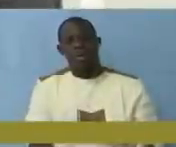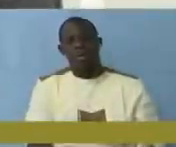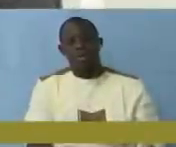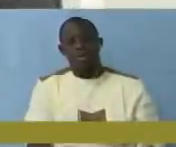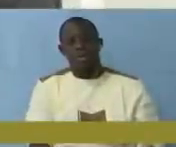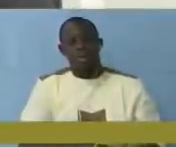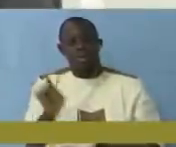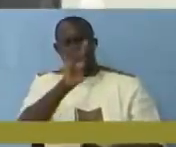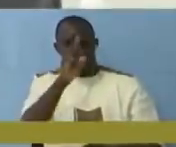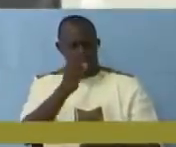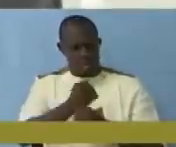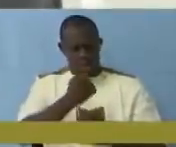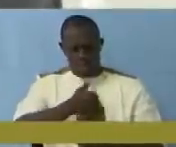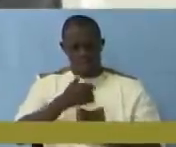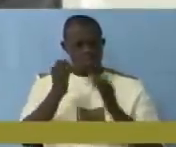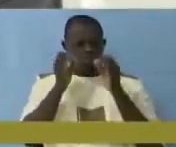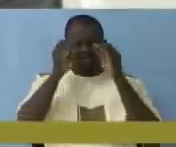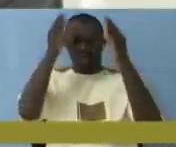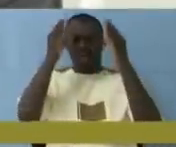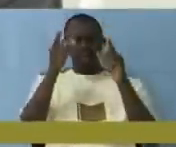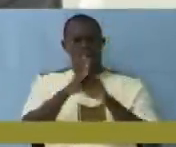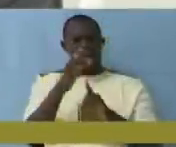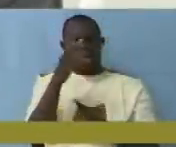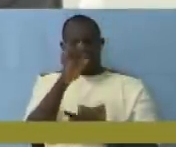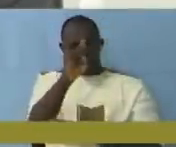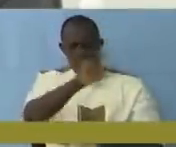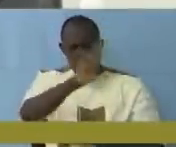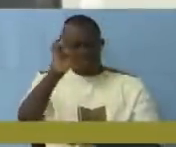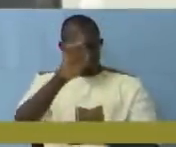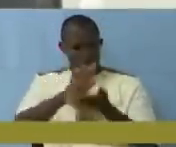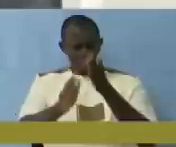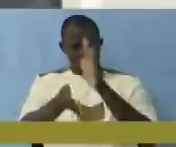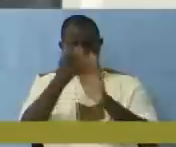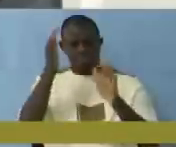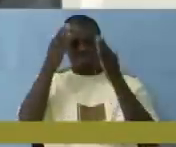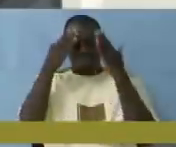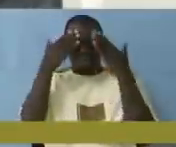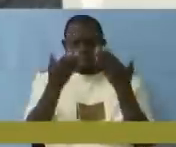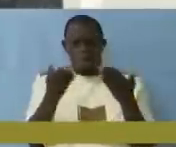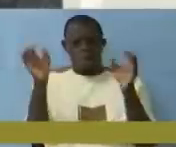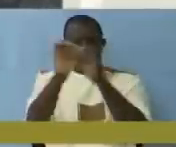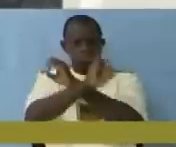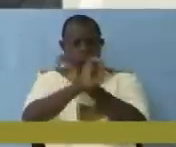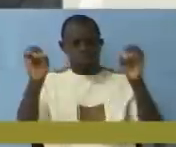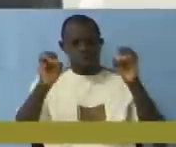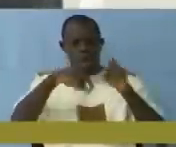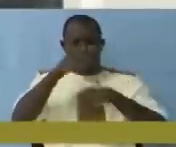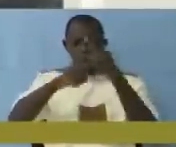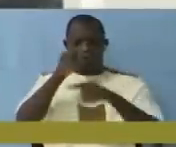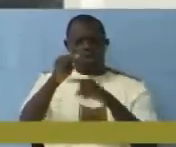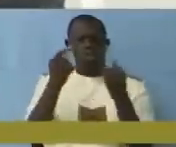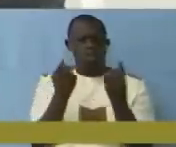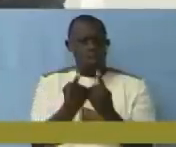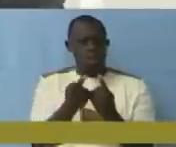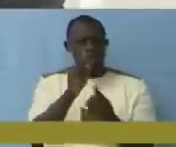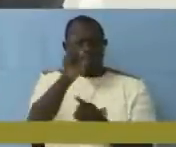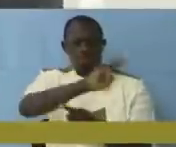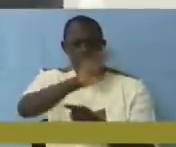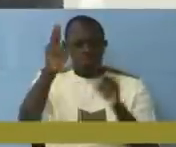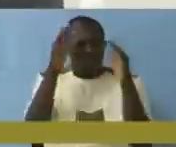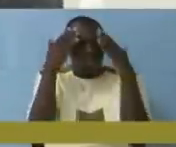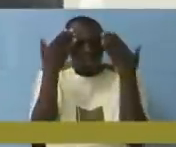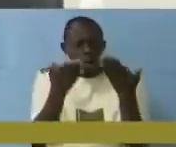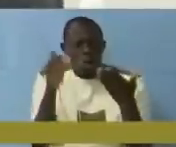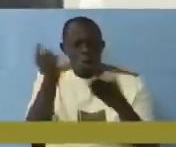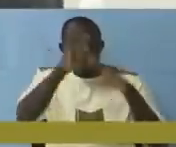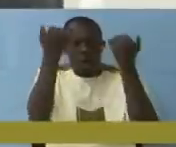What baffles me is, if you did not know anything about this, you did not know what was happening, how would you go to these people to try to help